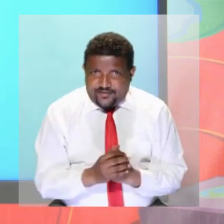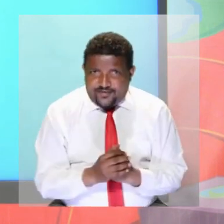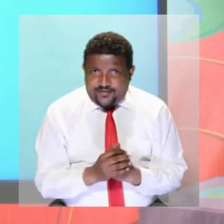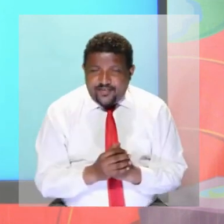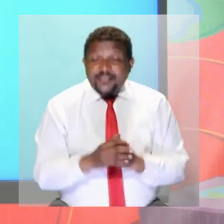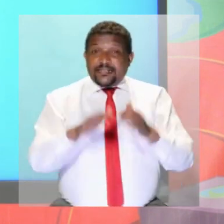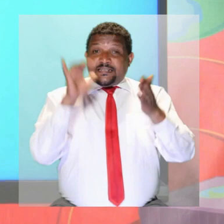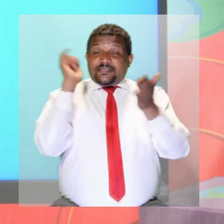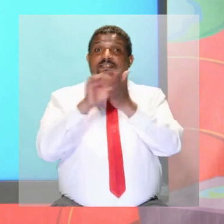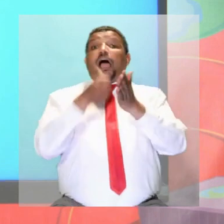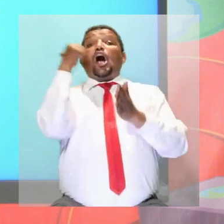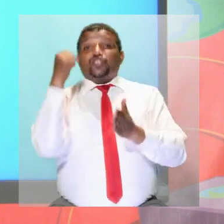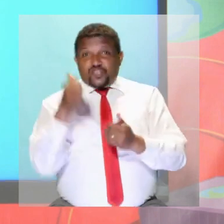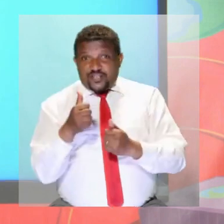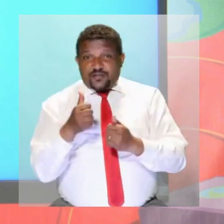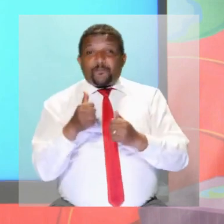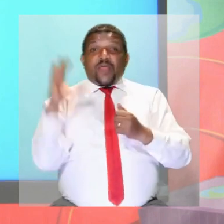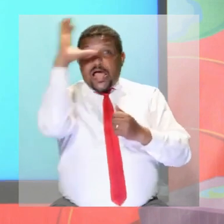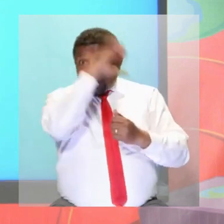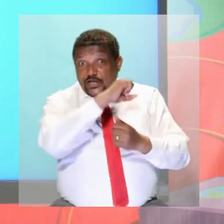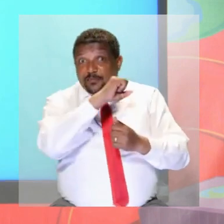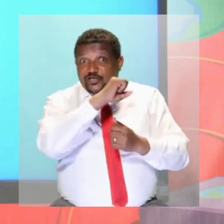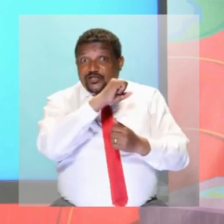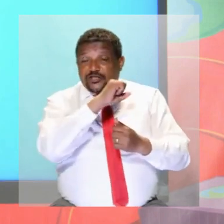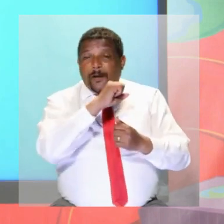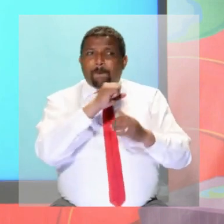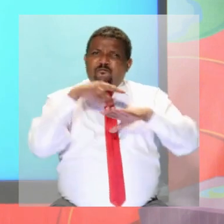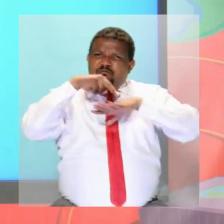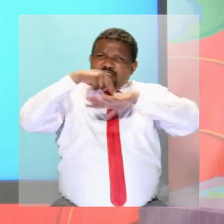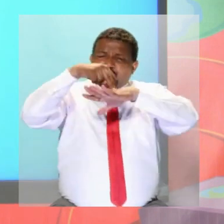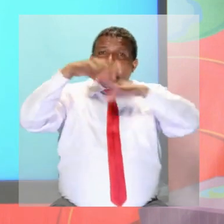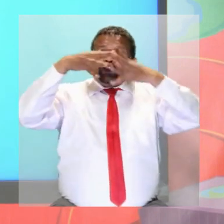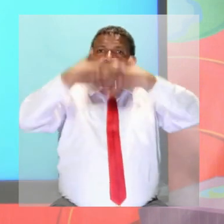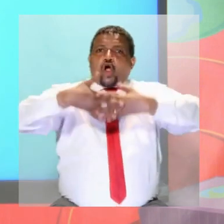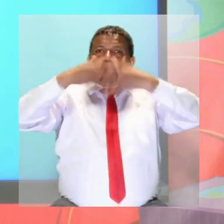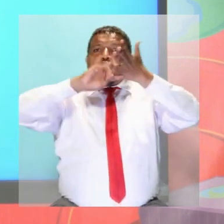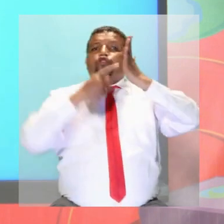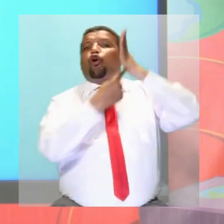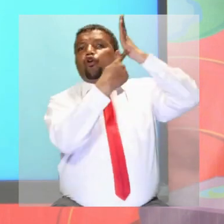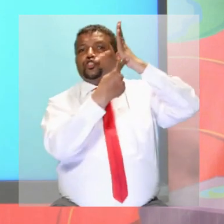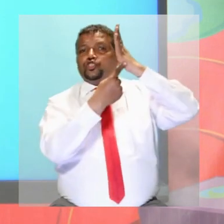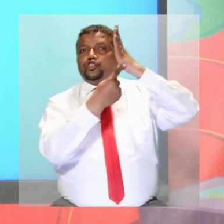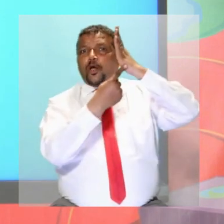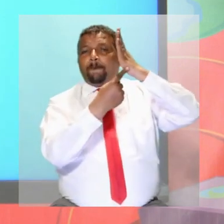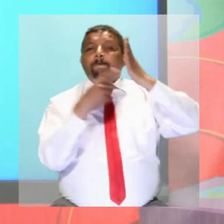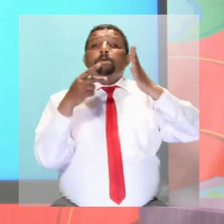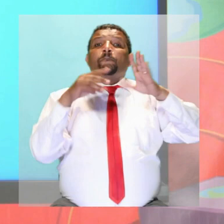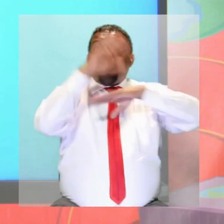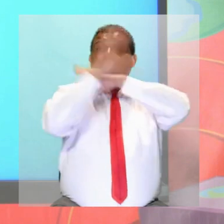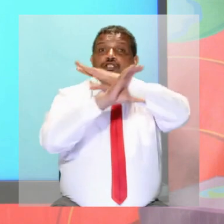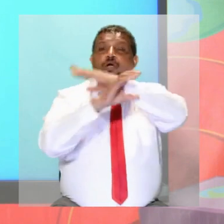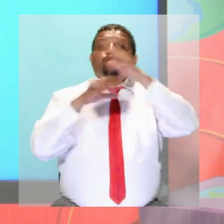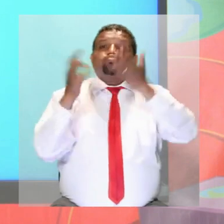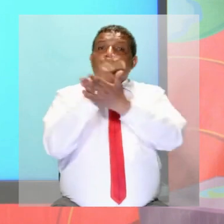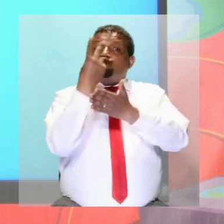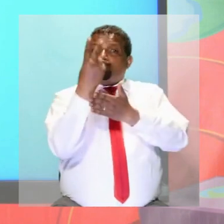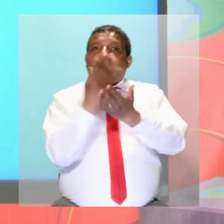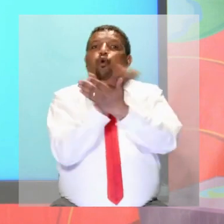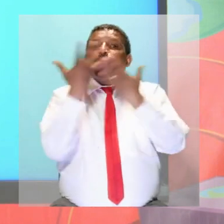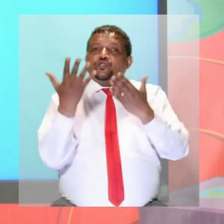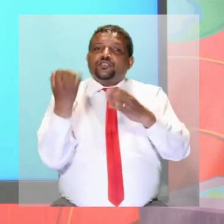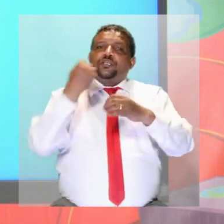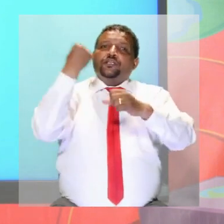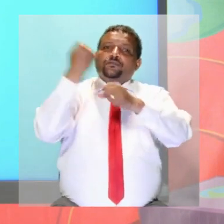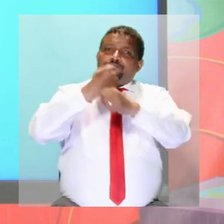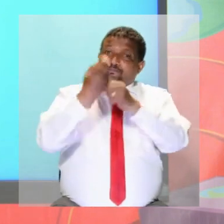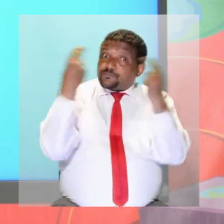The other assumption is fixed technology. The country is producing the two commodities by employing only